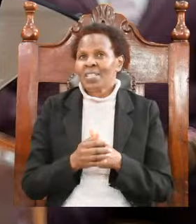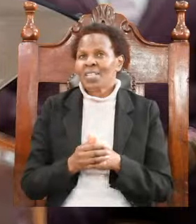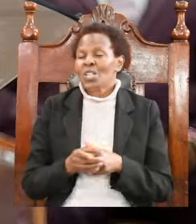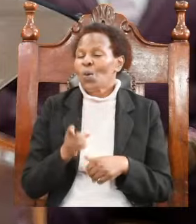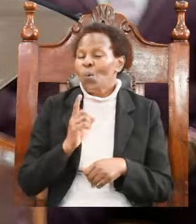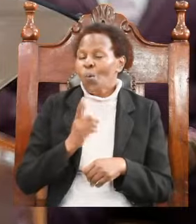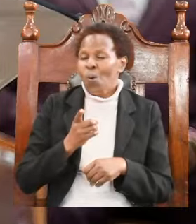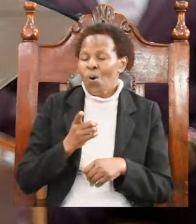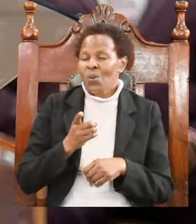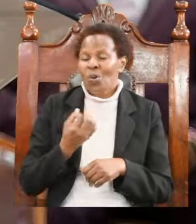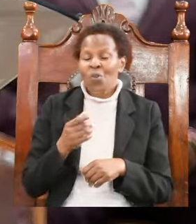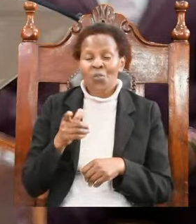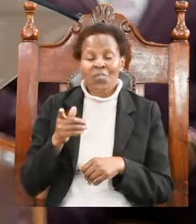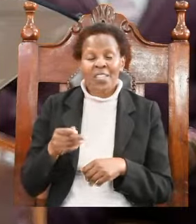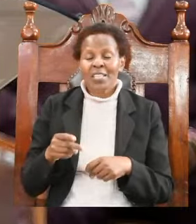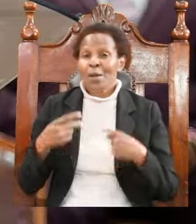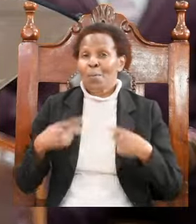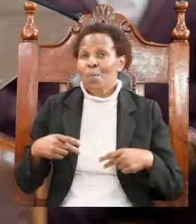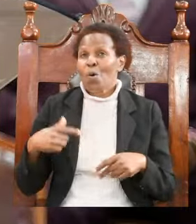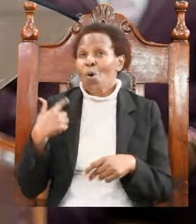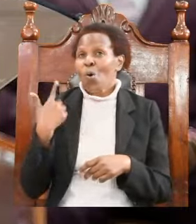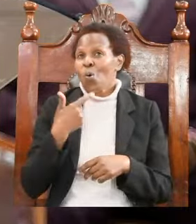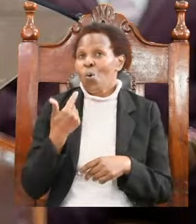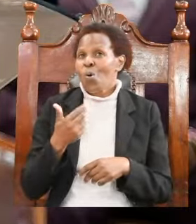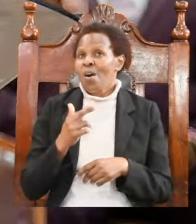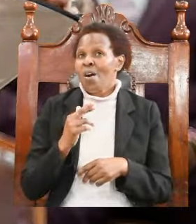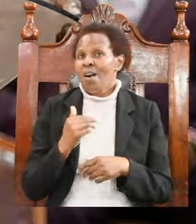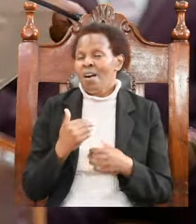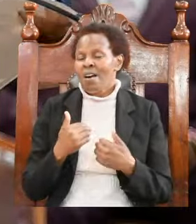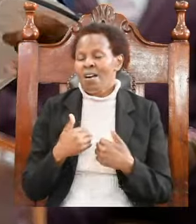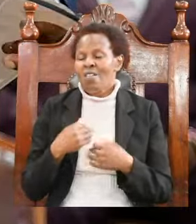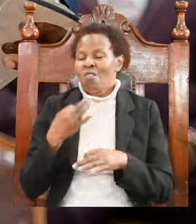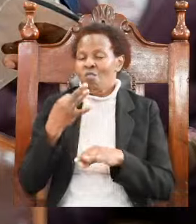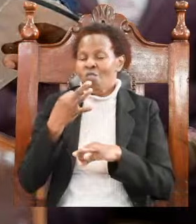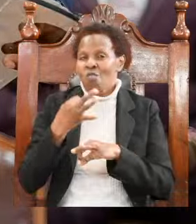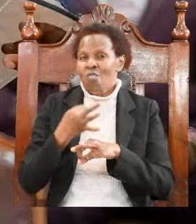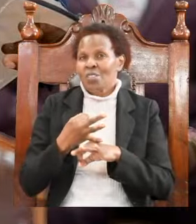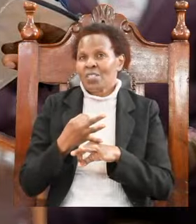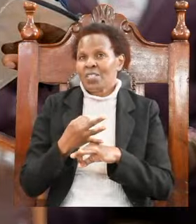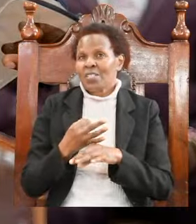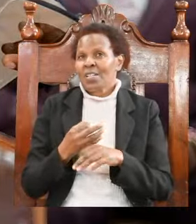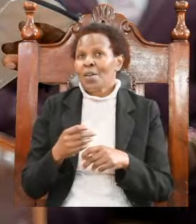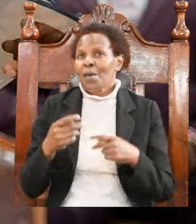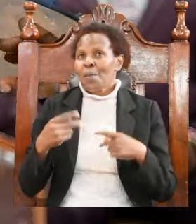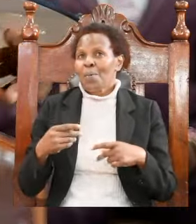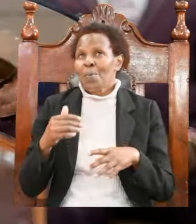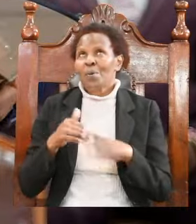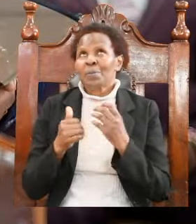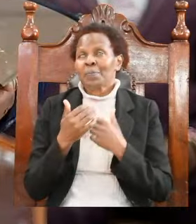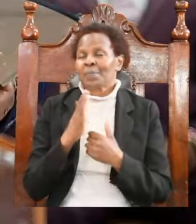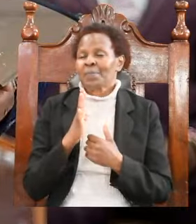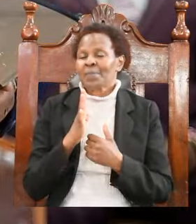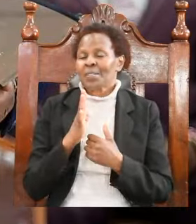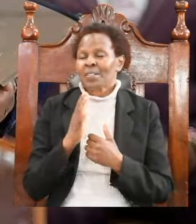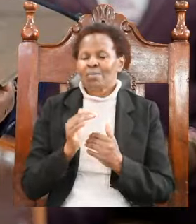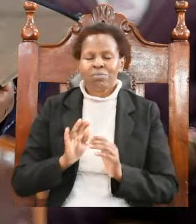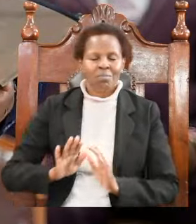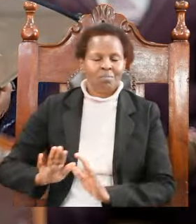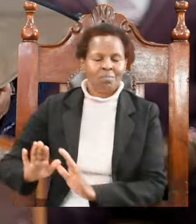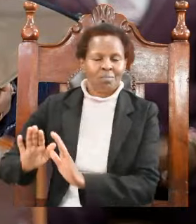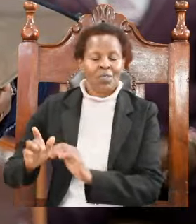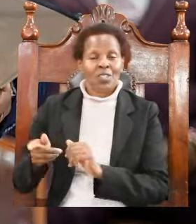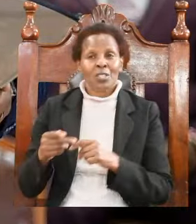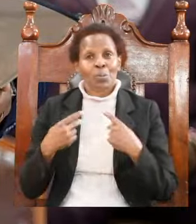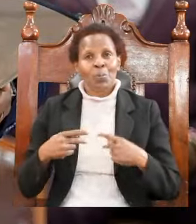those people who have a form of godliness. And he tells him, avoid such